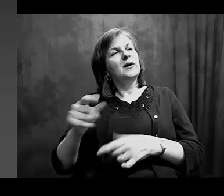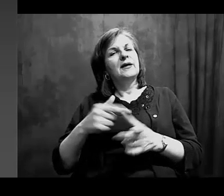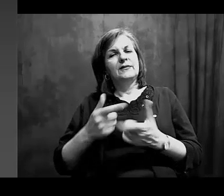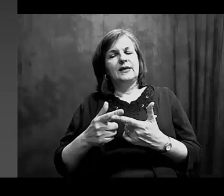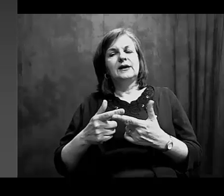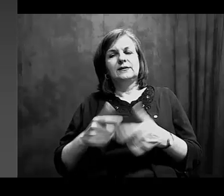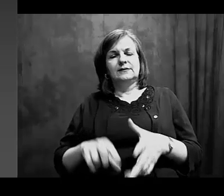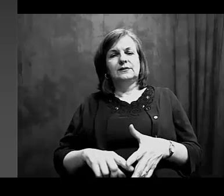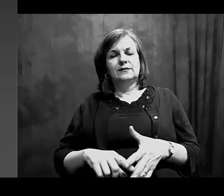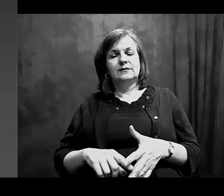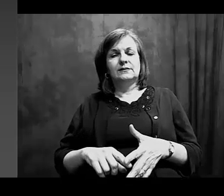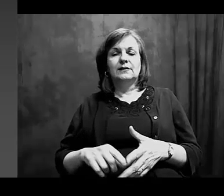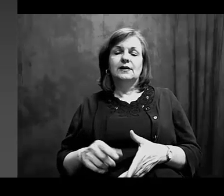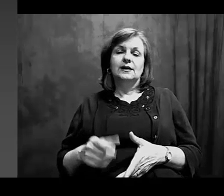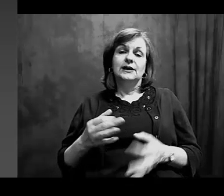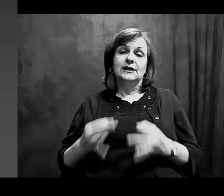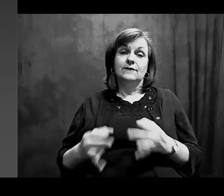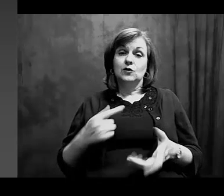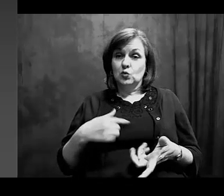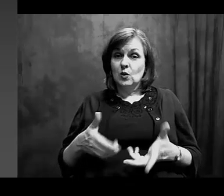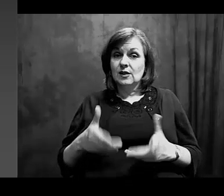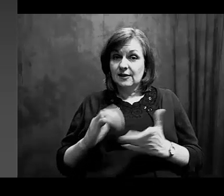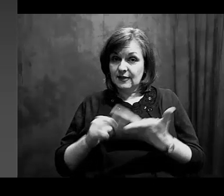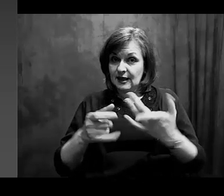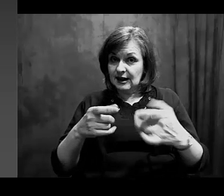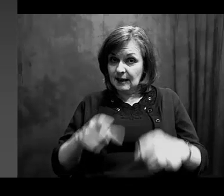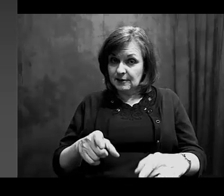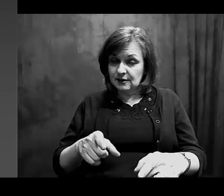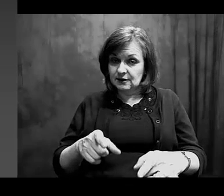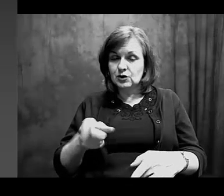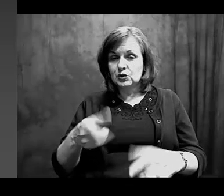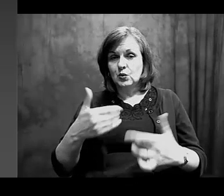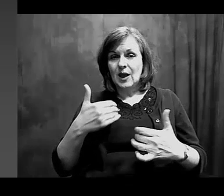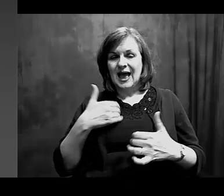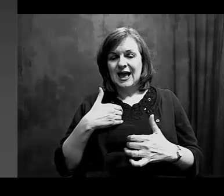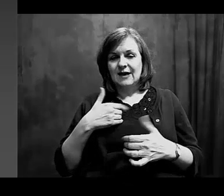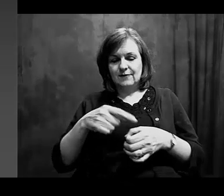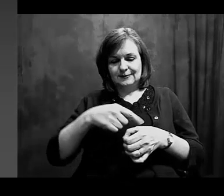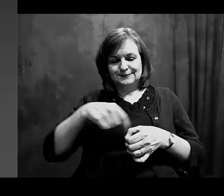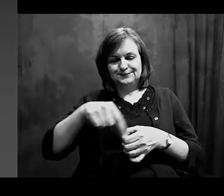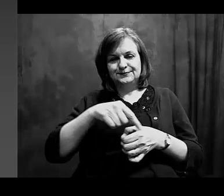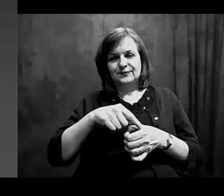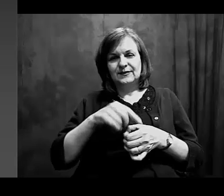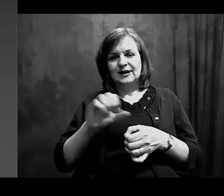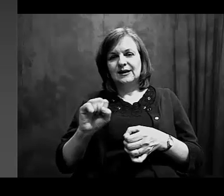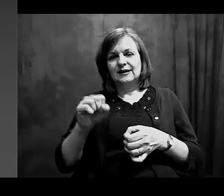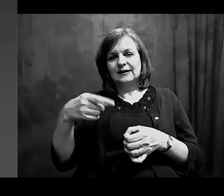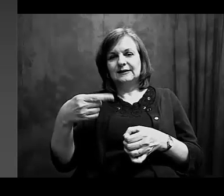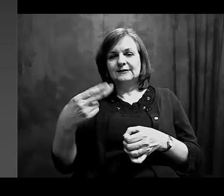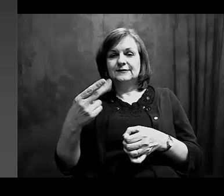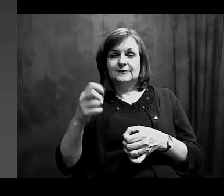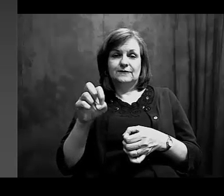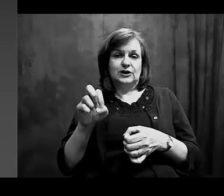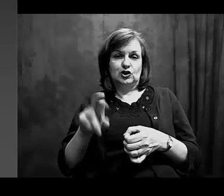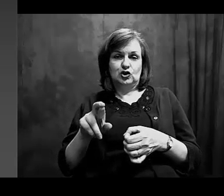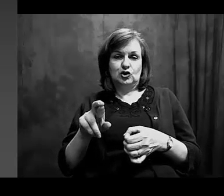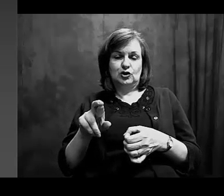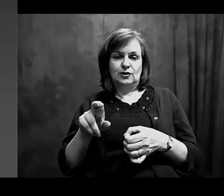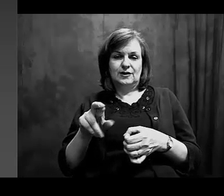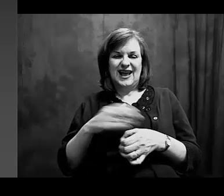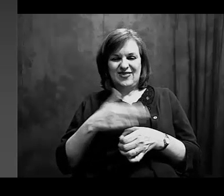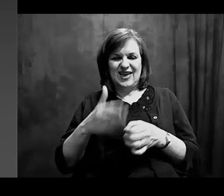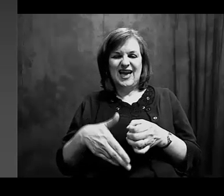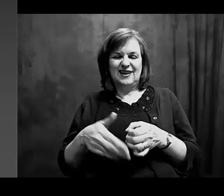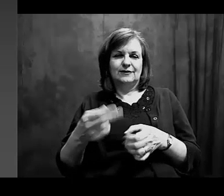intestine, and usually this is empty, and it should be empty, except when you have the urge to have a